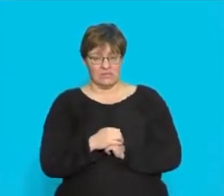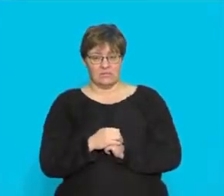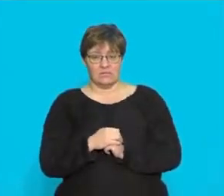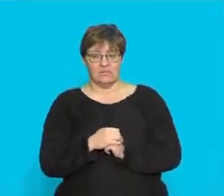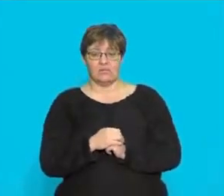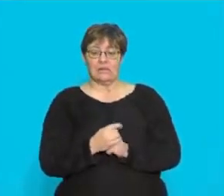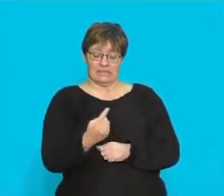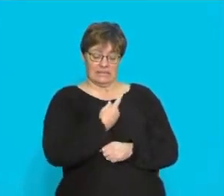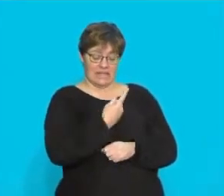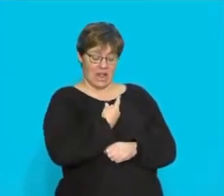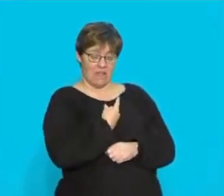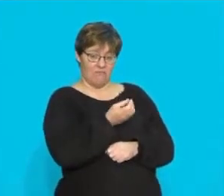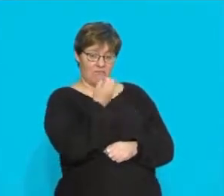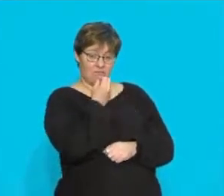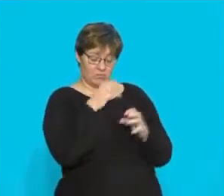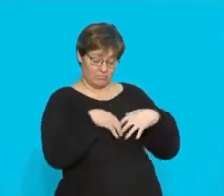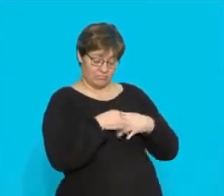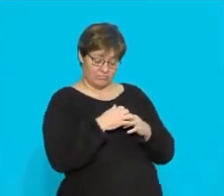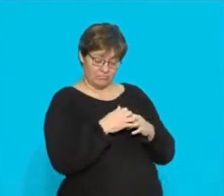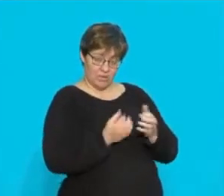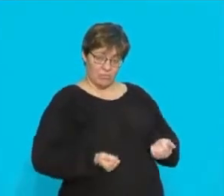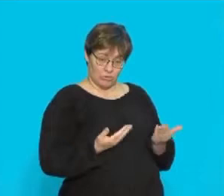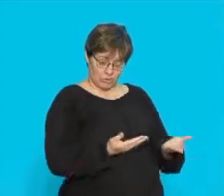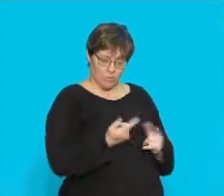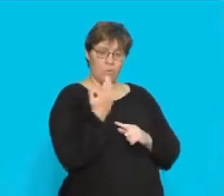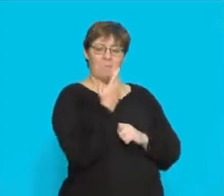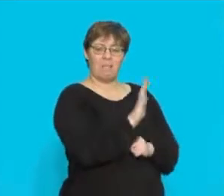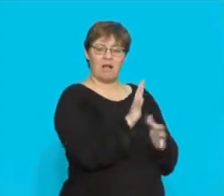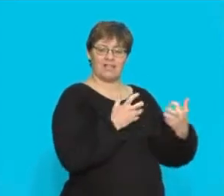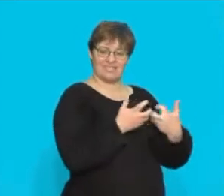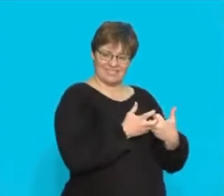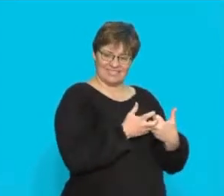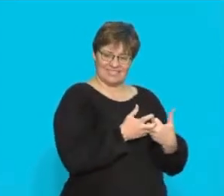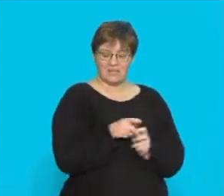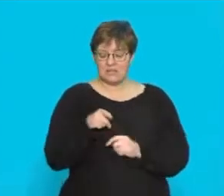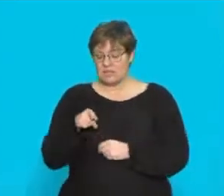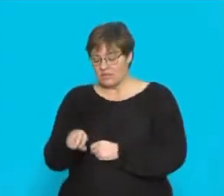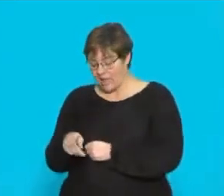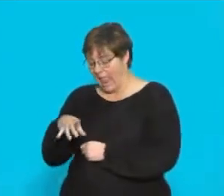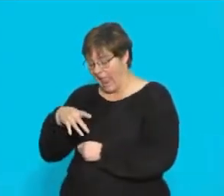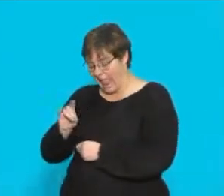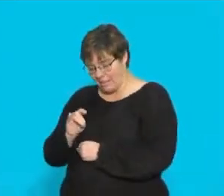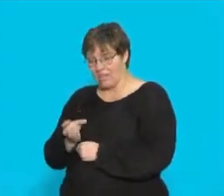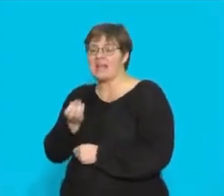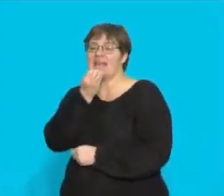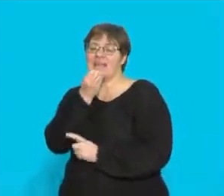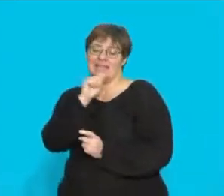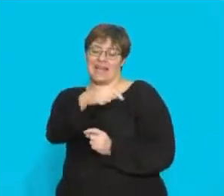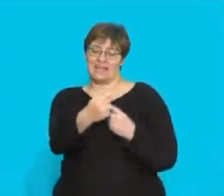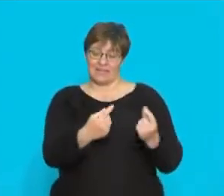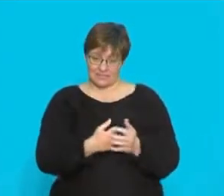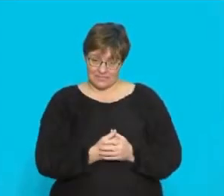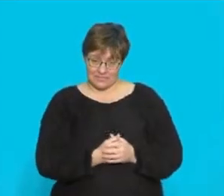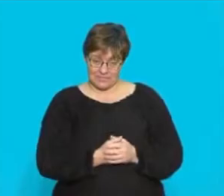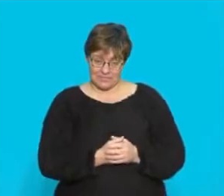see that those that can make their own food are going to fall under the more plant-like, all right, protists, and